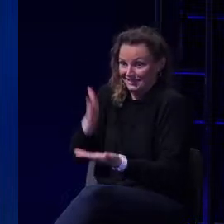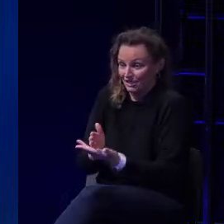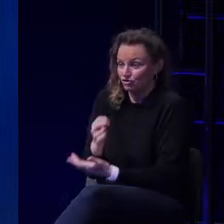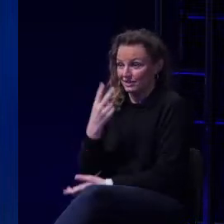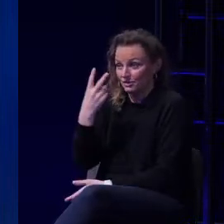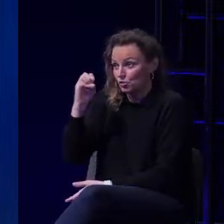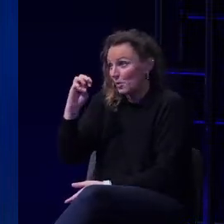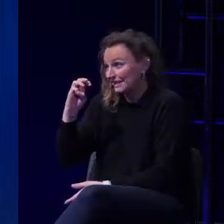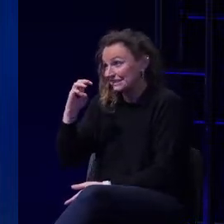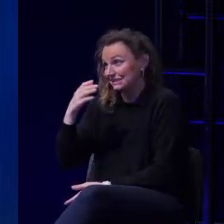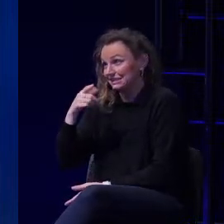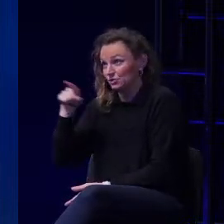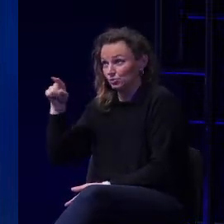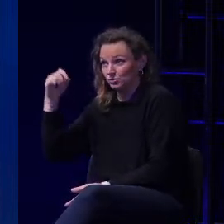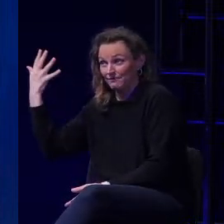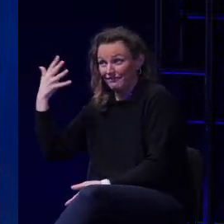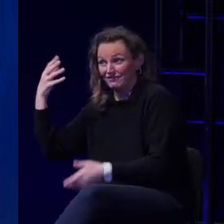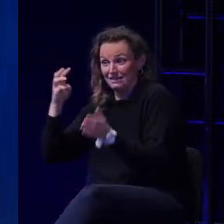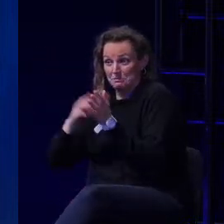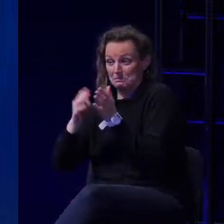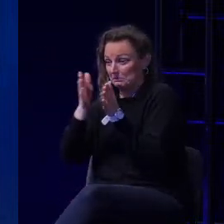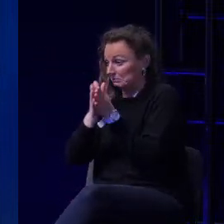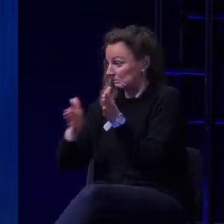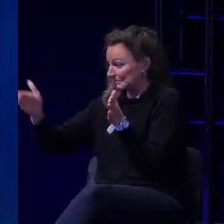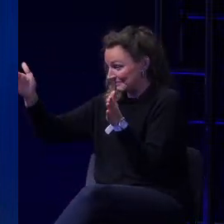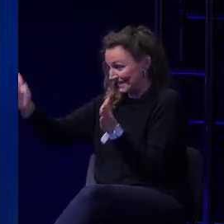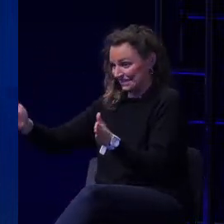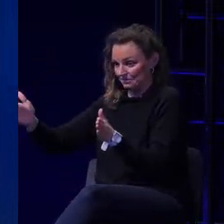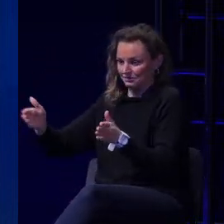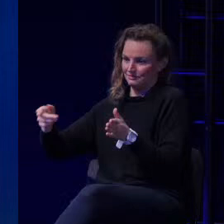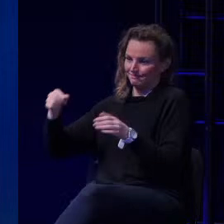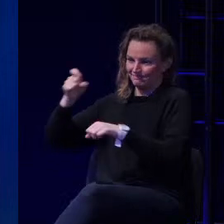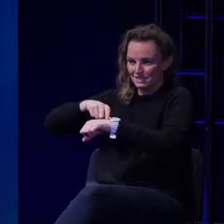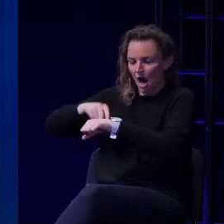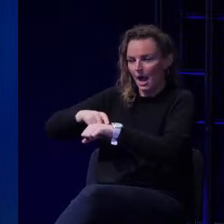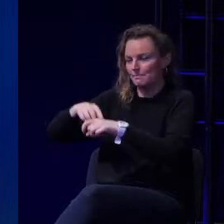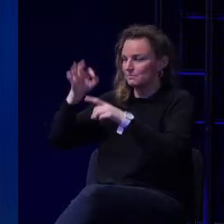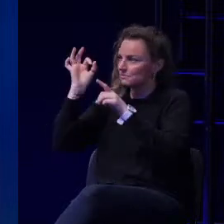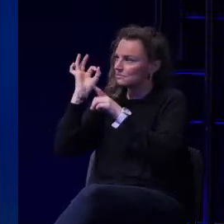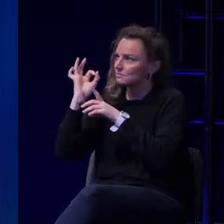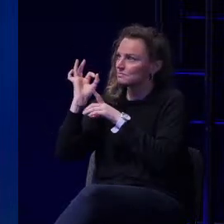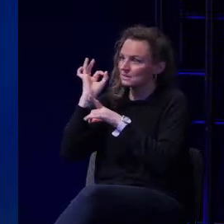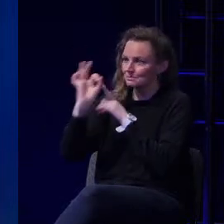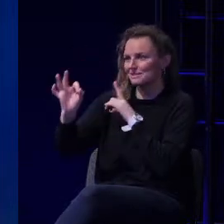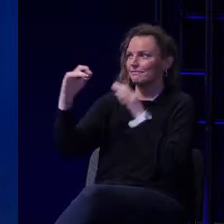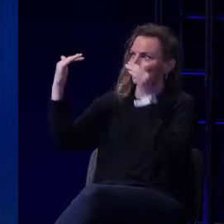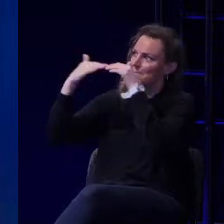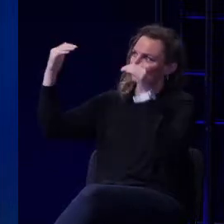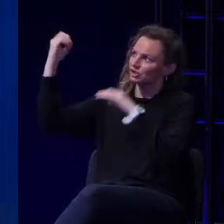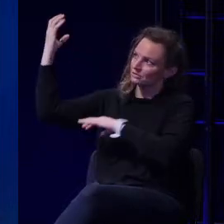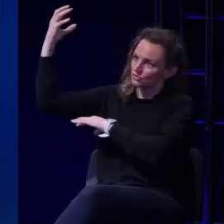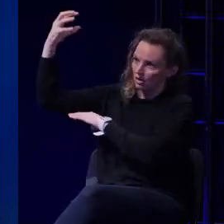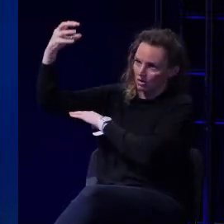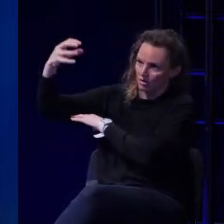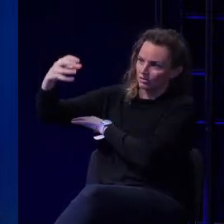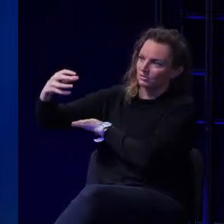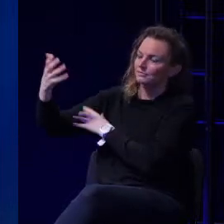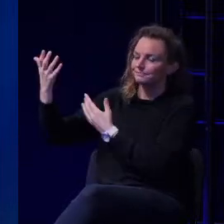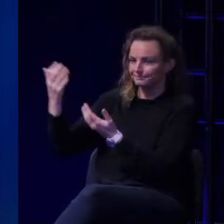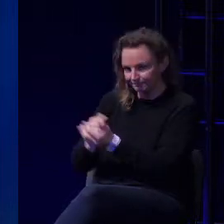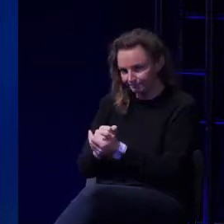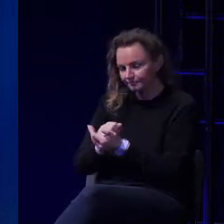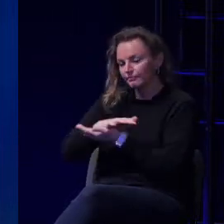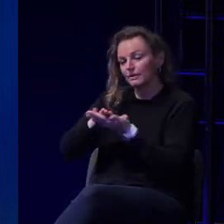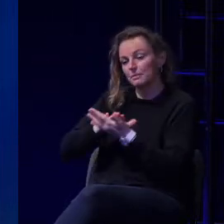minutes, 15 minutes, that period that is so specific. And so everybody had to